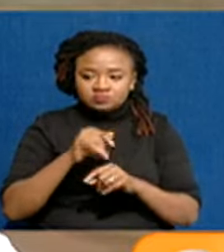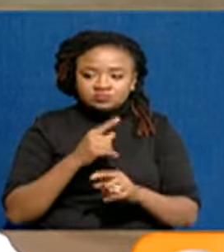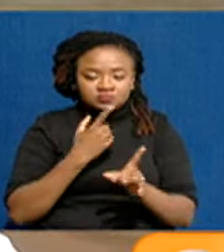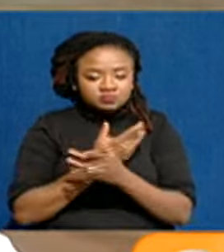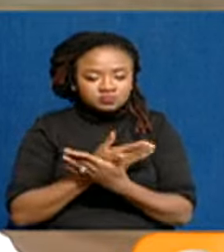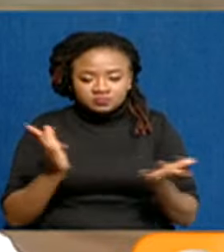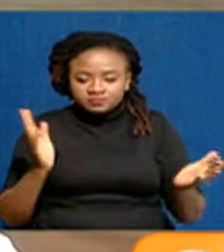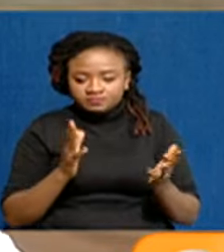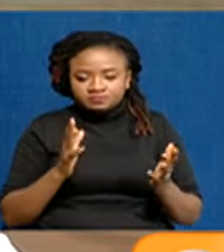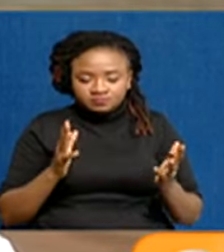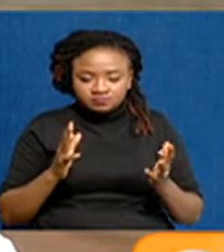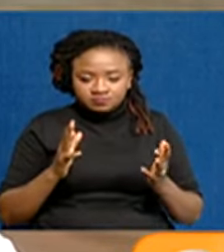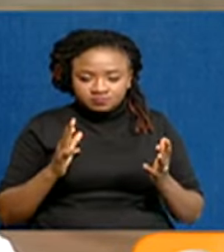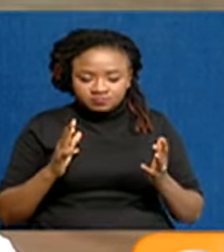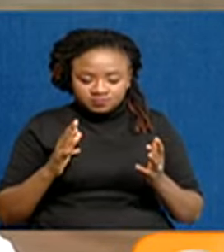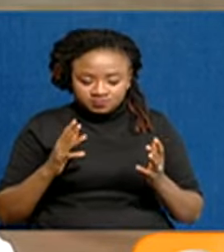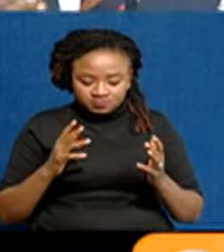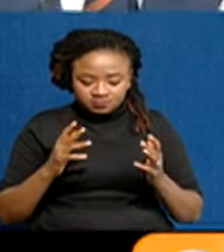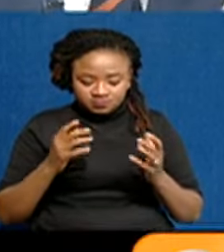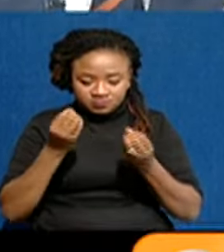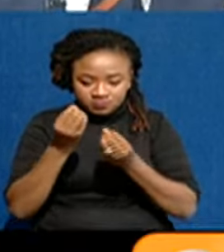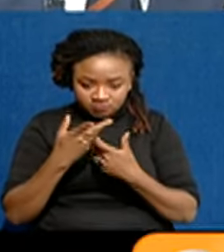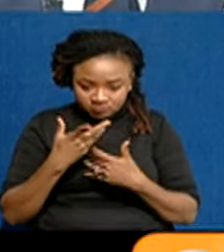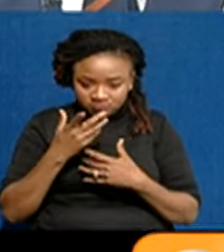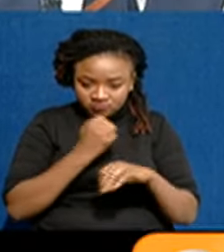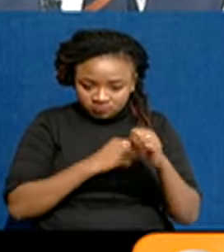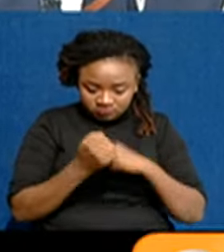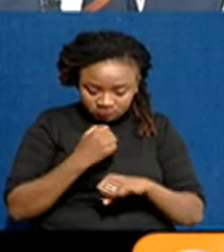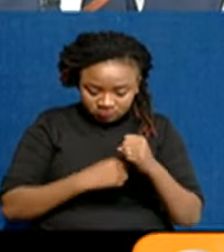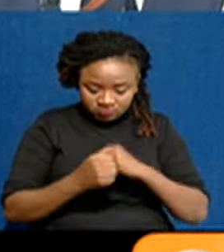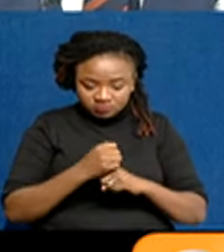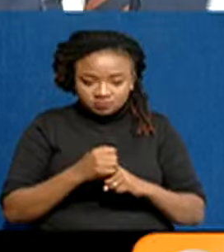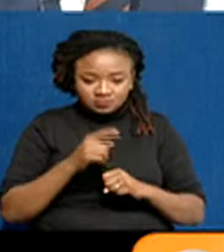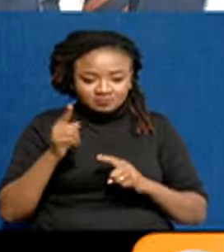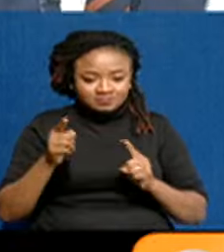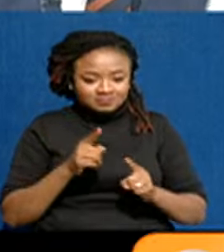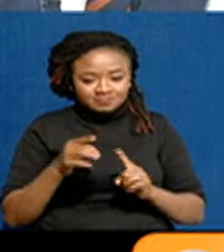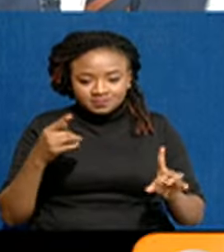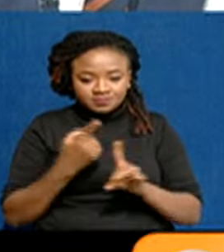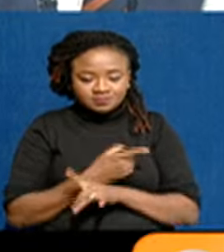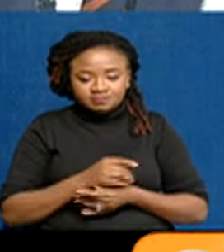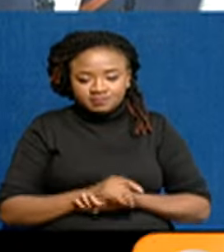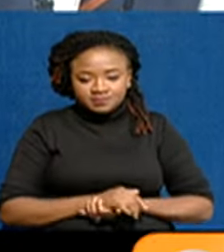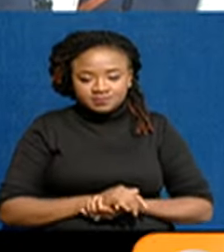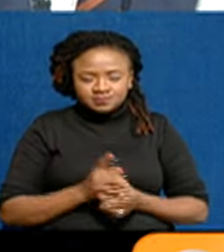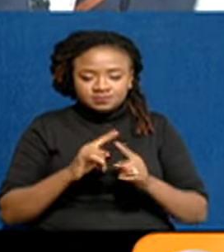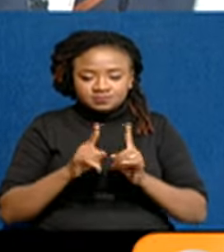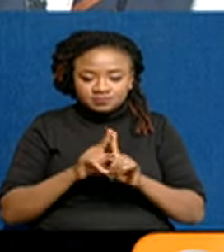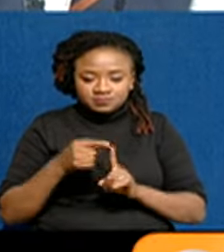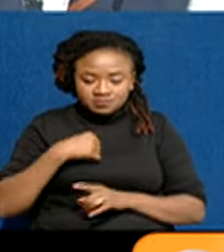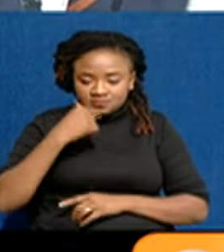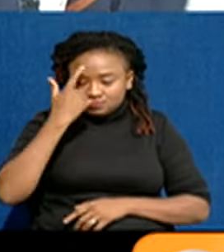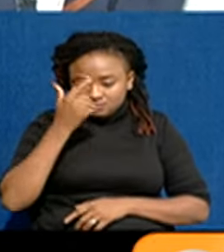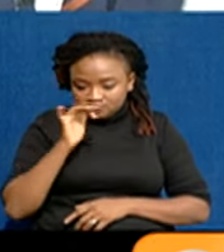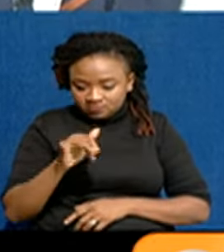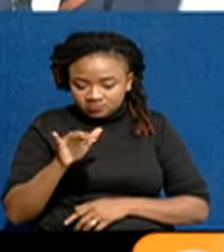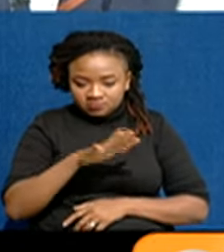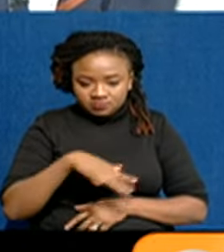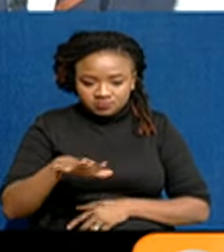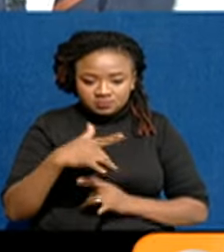you want to take, taking that information and acting upon the information is another issue altogether. And I think that's where the crack begins.